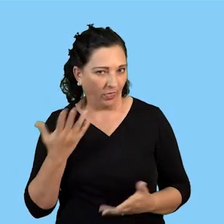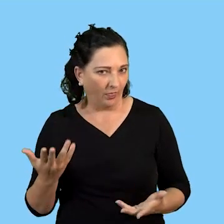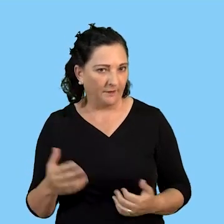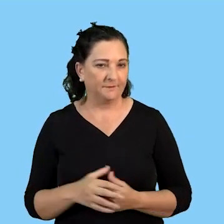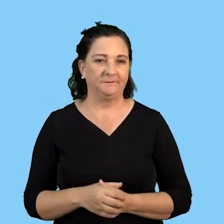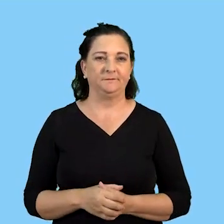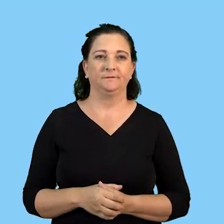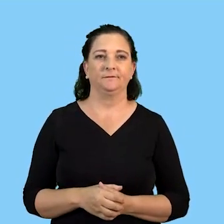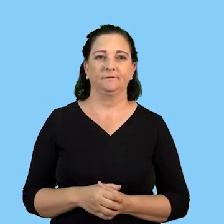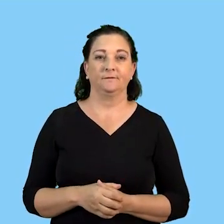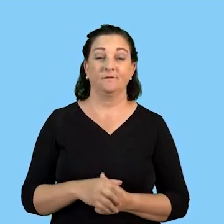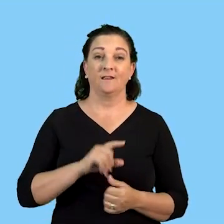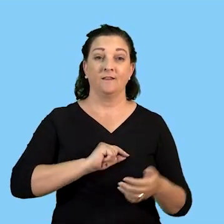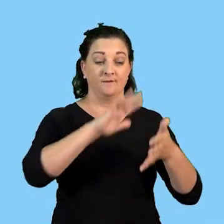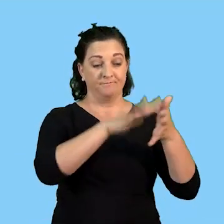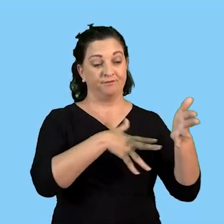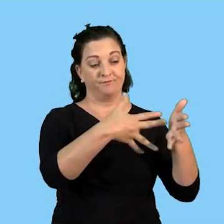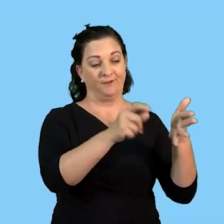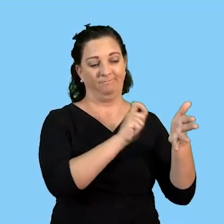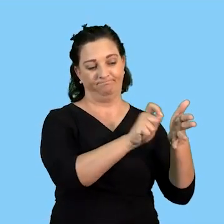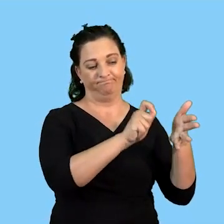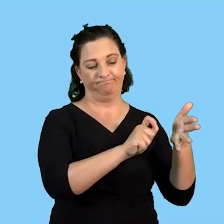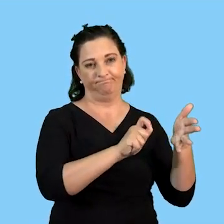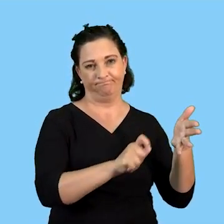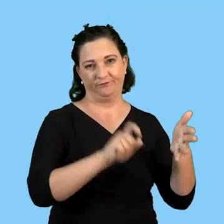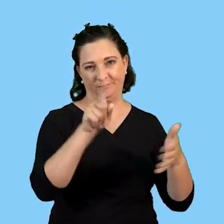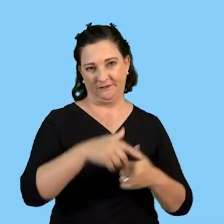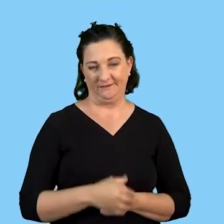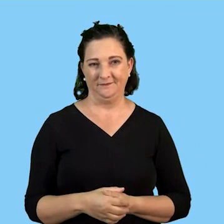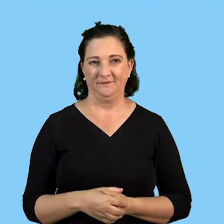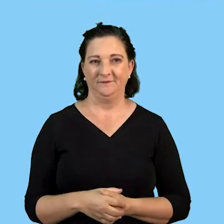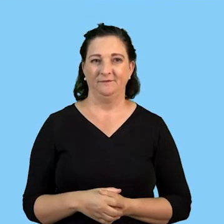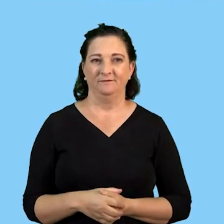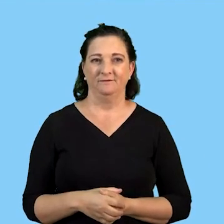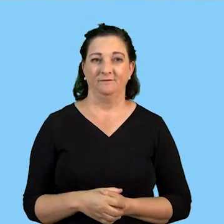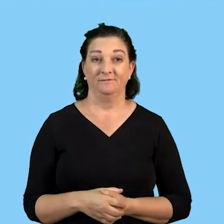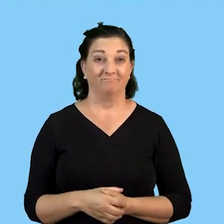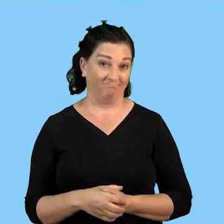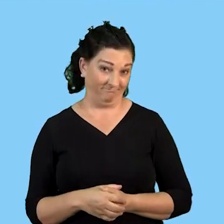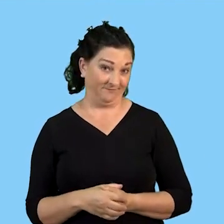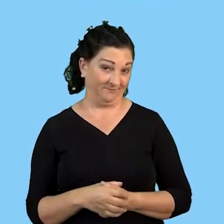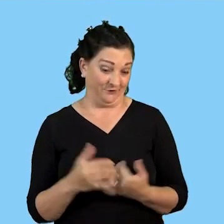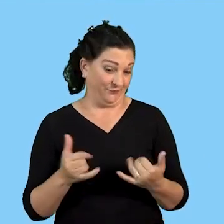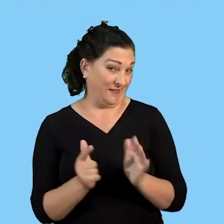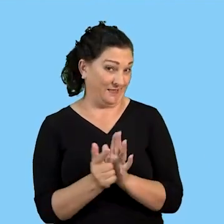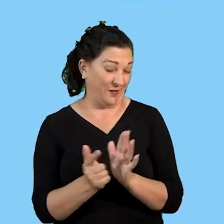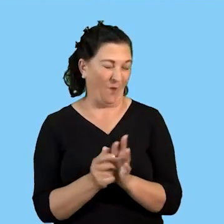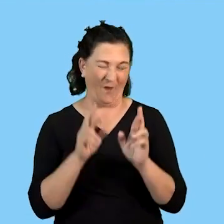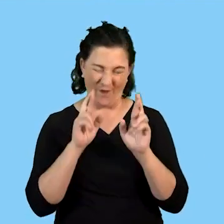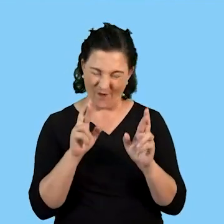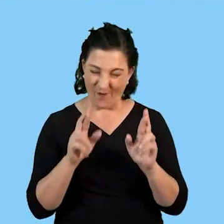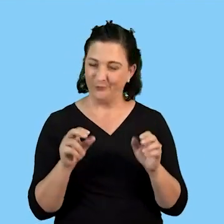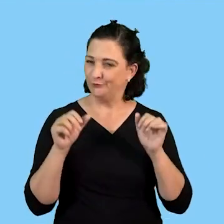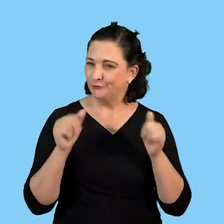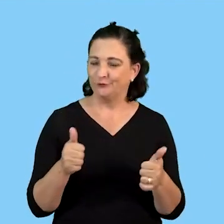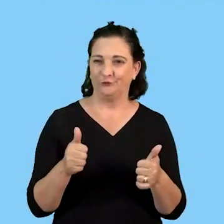be completed? So you need to fill in those spaces. So I hope today's lesson was